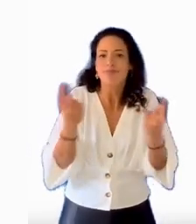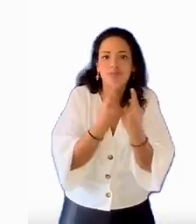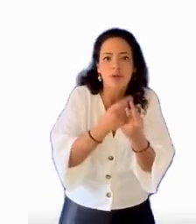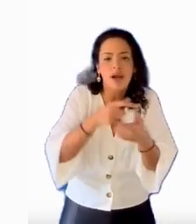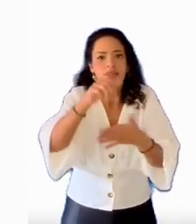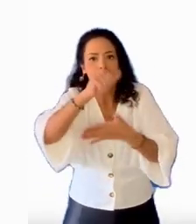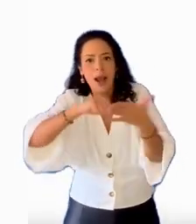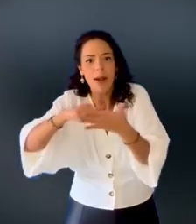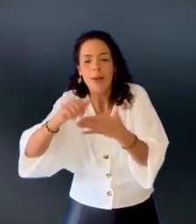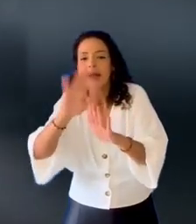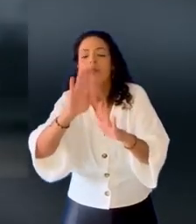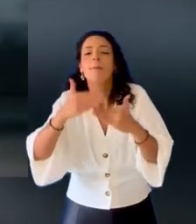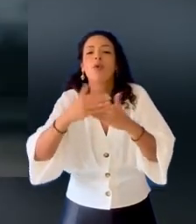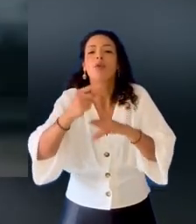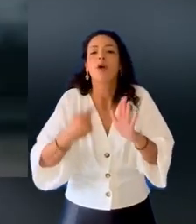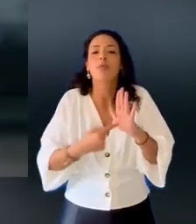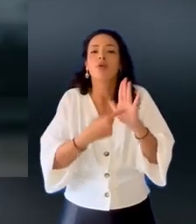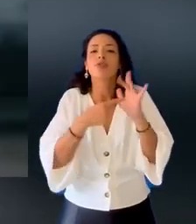importance of what we do.